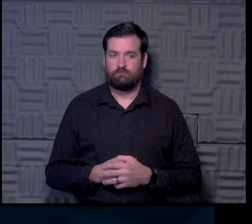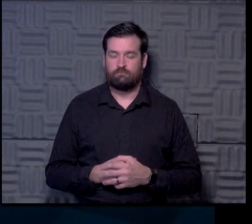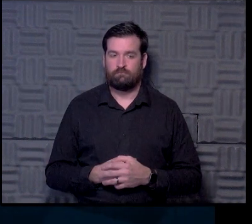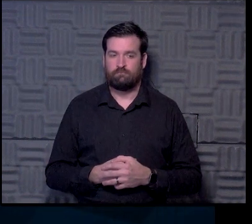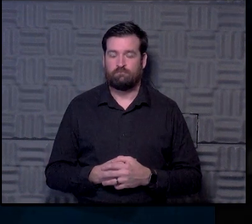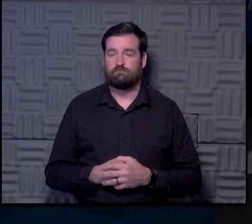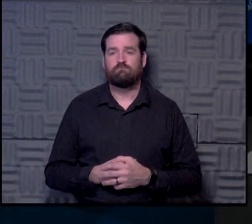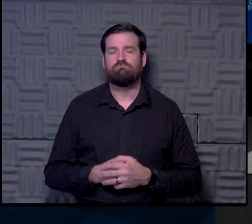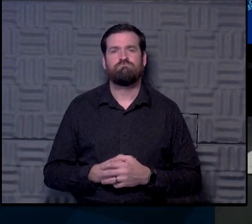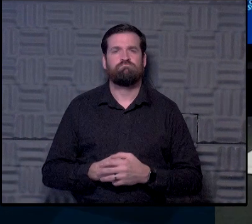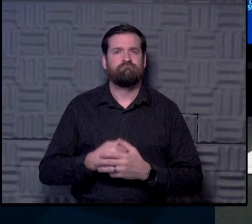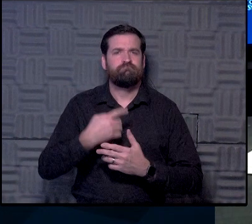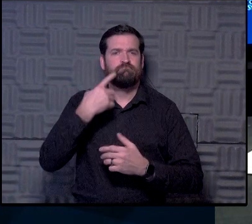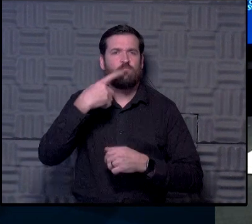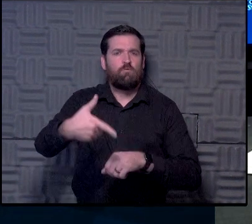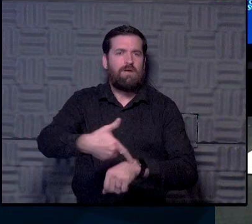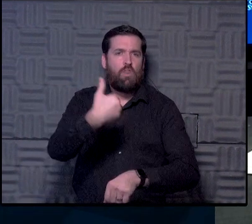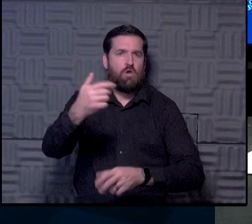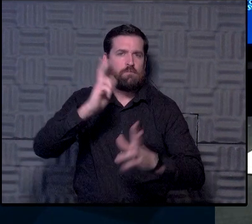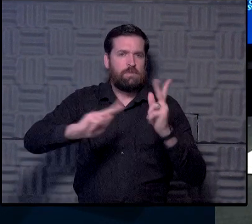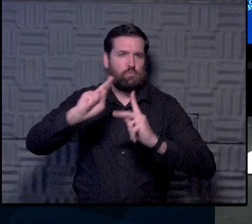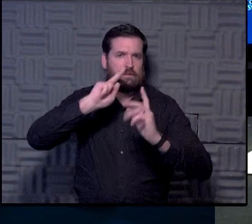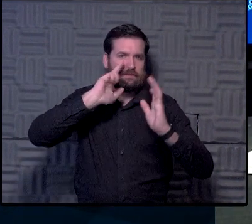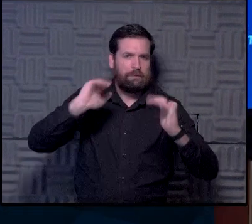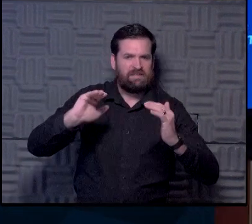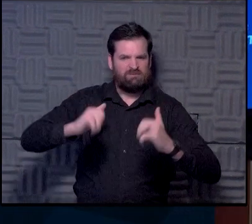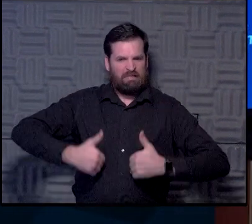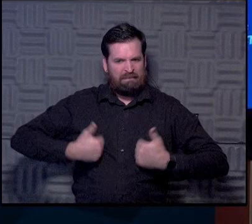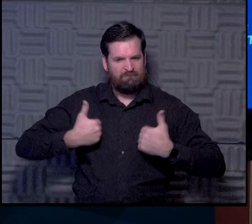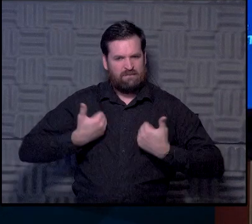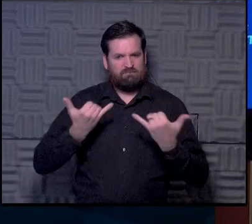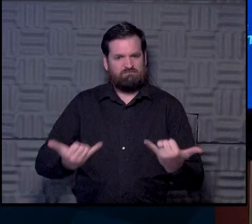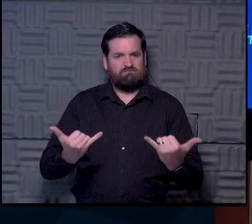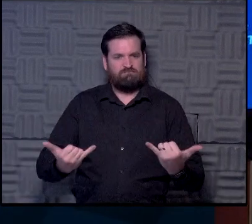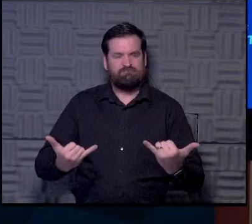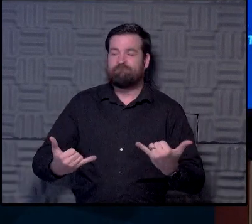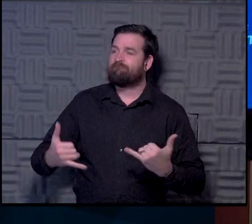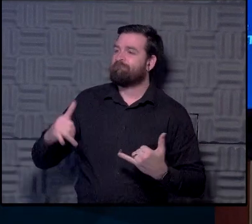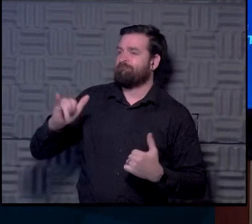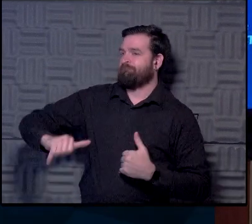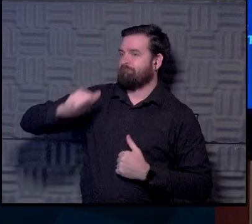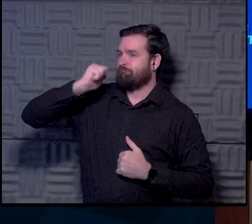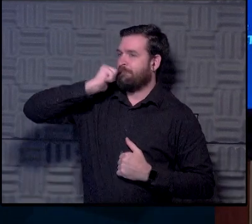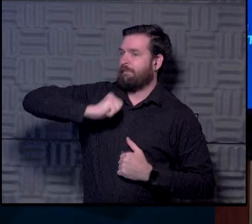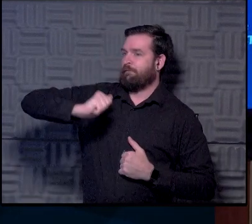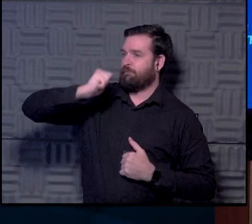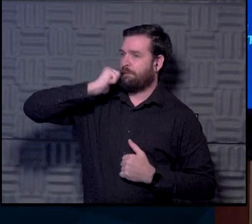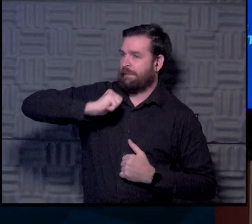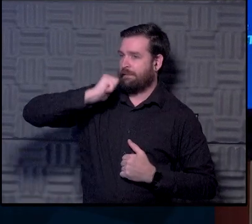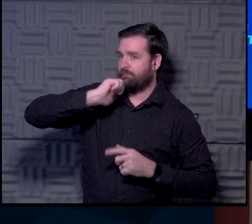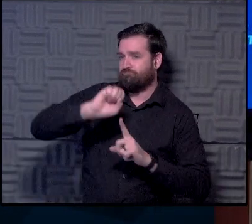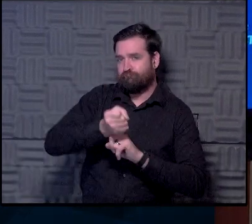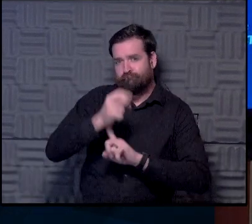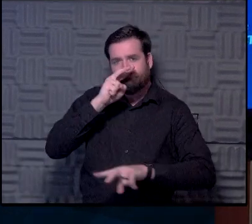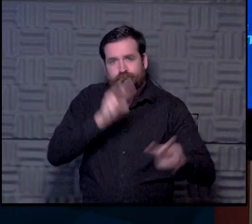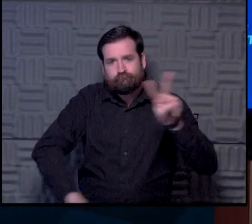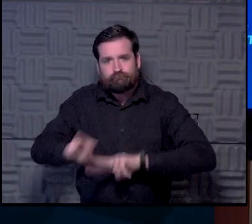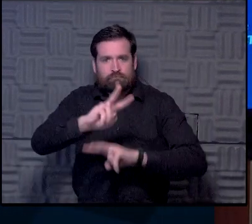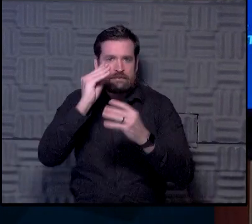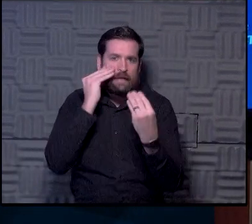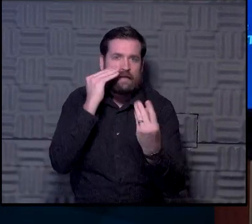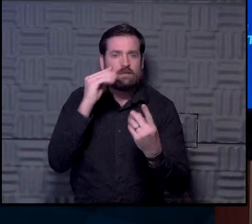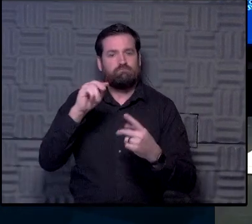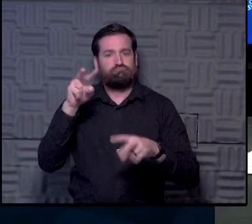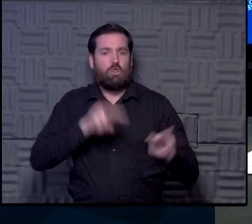Just how long should people expect to kind of be living this way? That is a day-by-day thing. That is looking at the data, looking at the